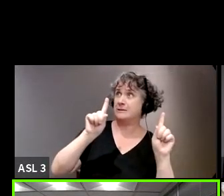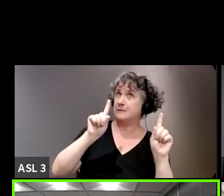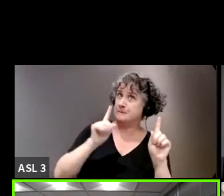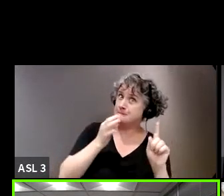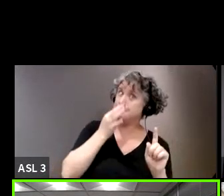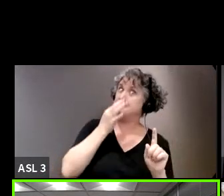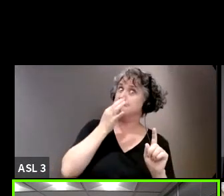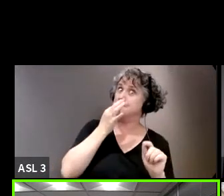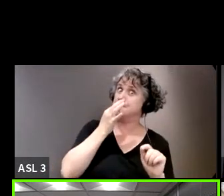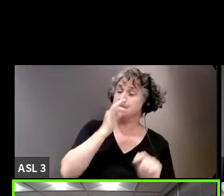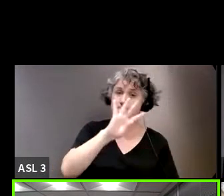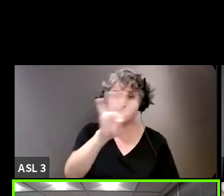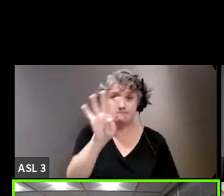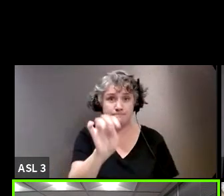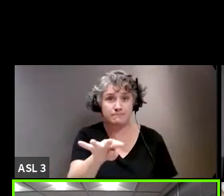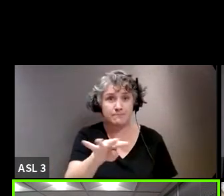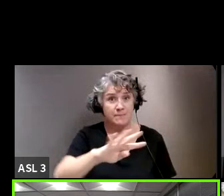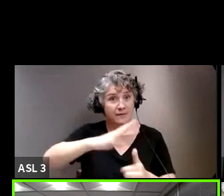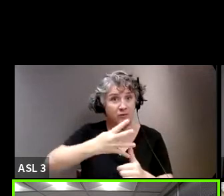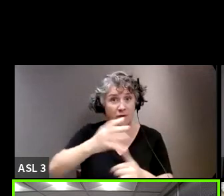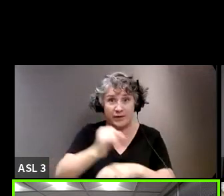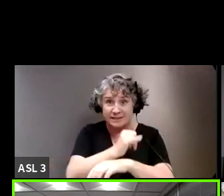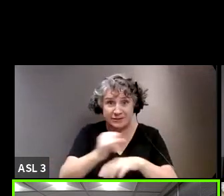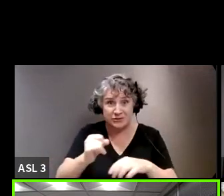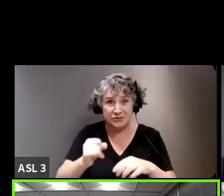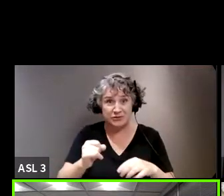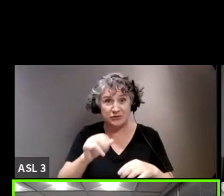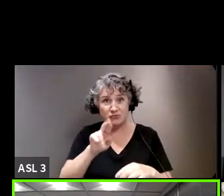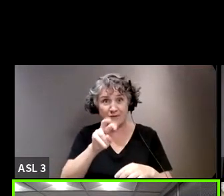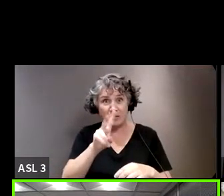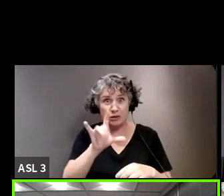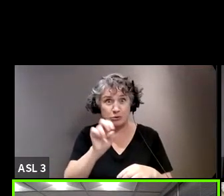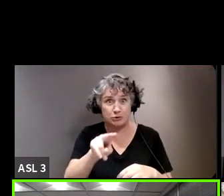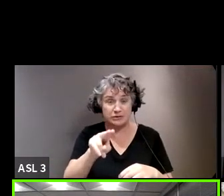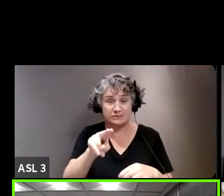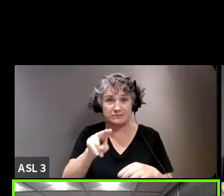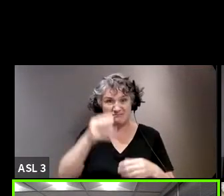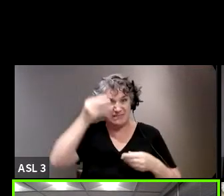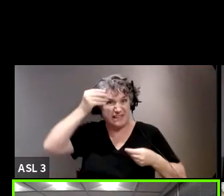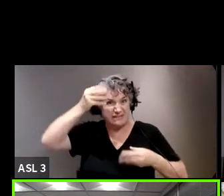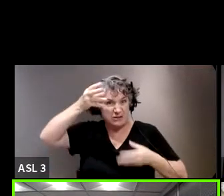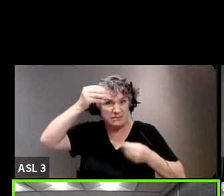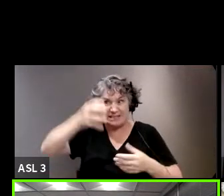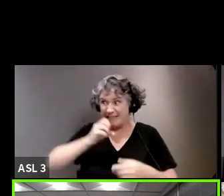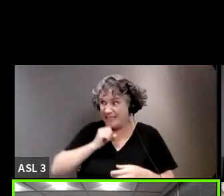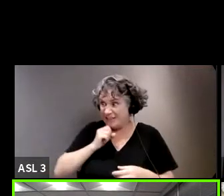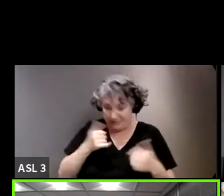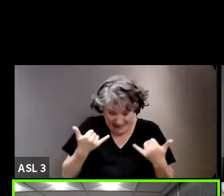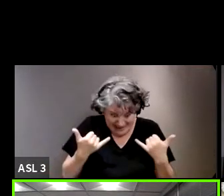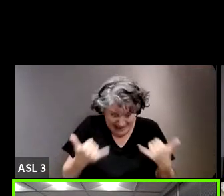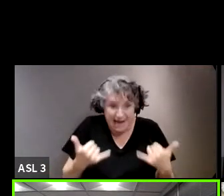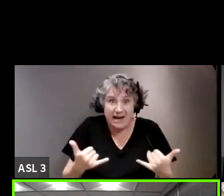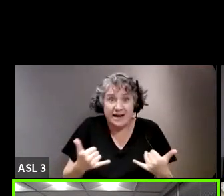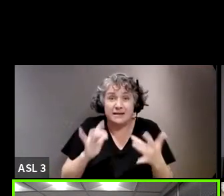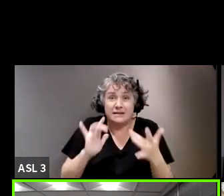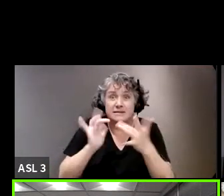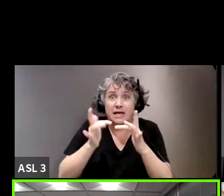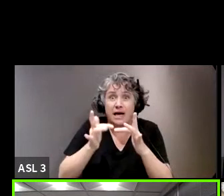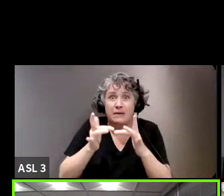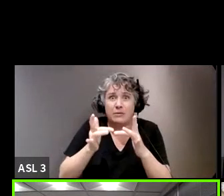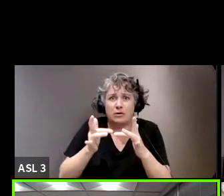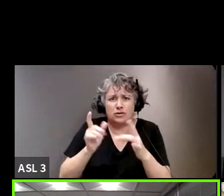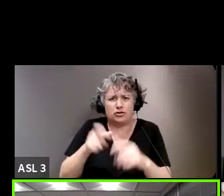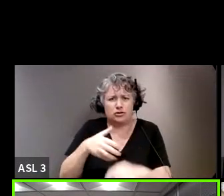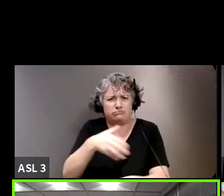um in the fourth industrial revolution which is an information age we should have a cyber capability where it's staffed and